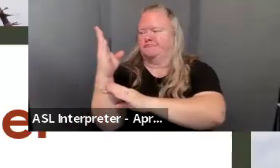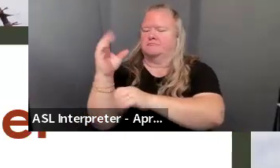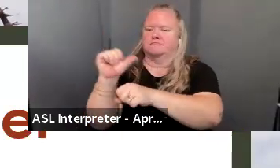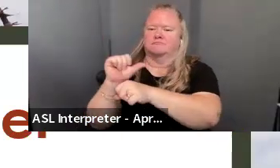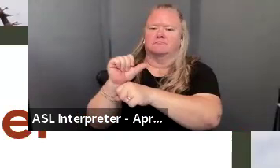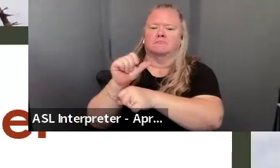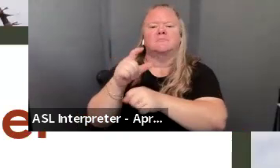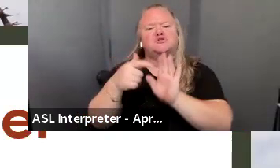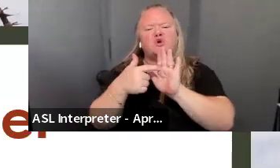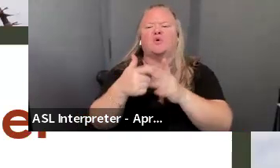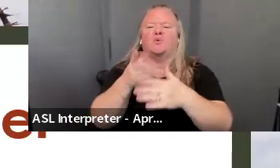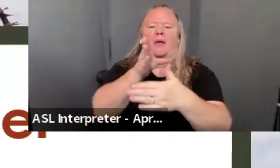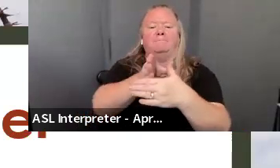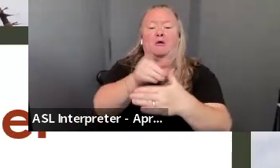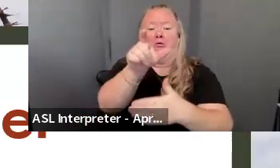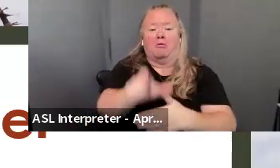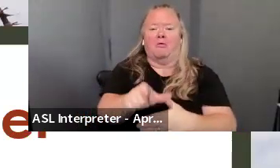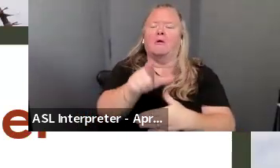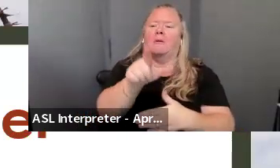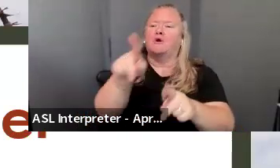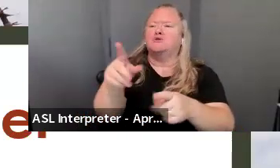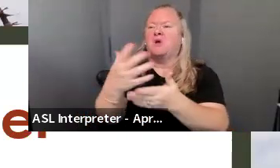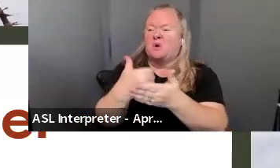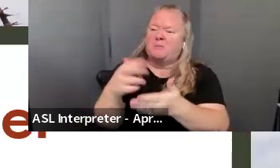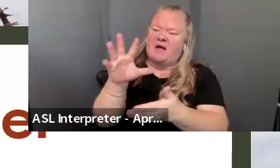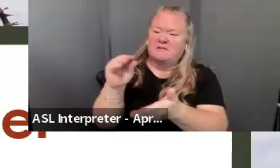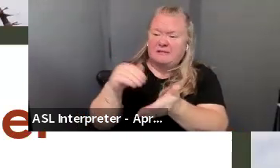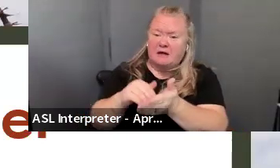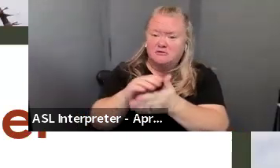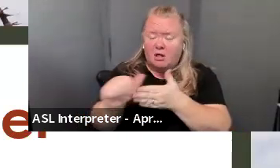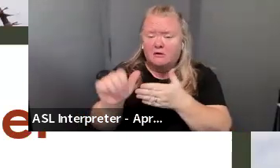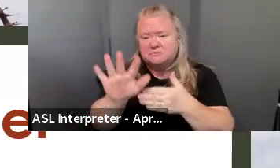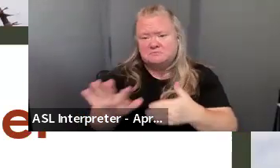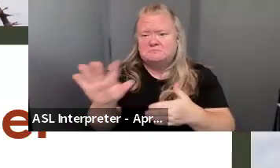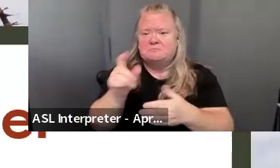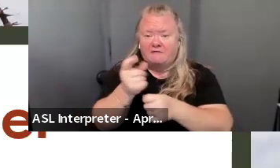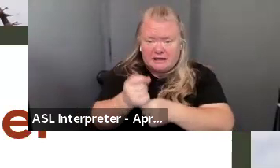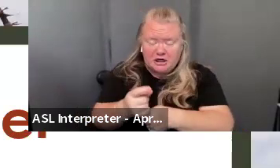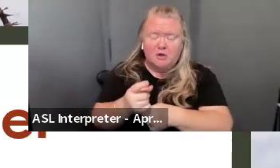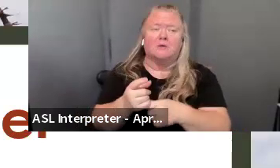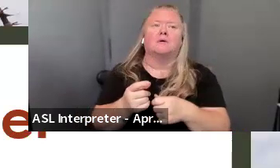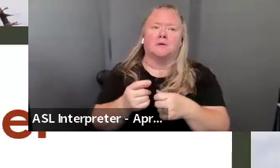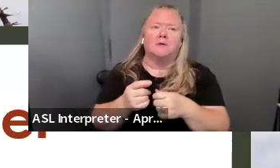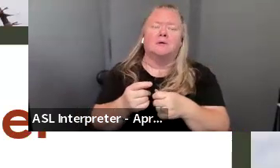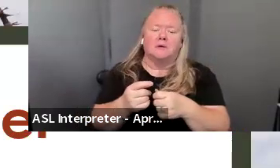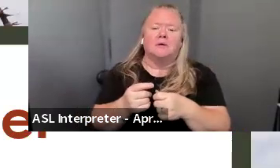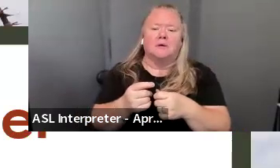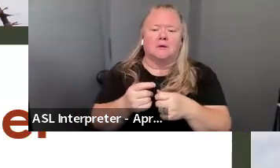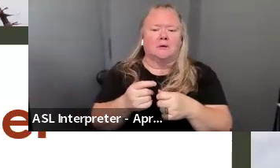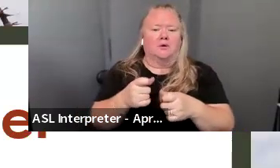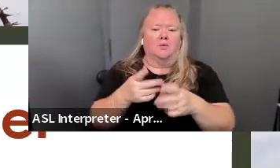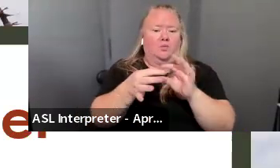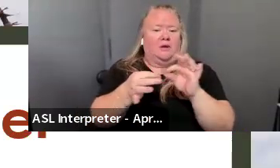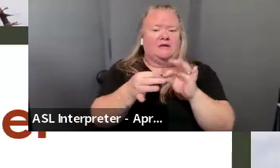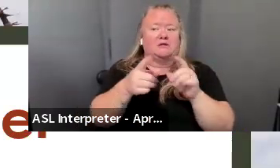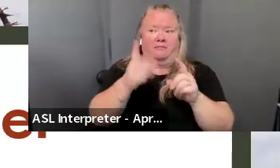just to highlight sort of the middle column there, someone who makes about $50,000 a year. We mentioned that they